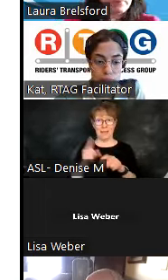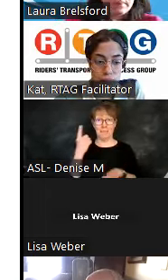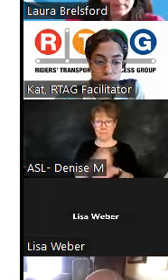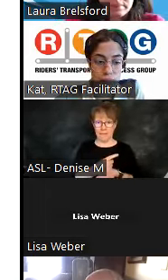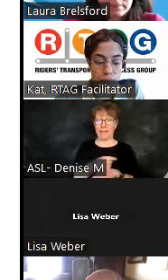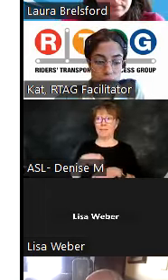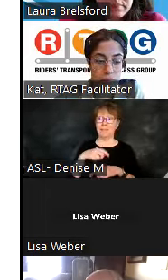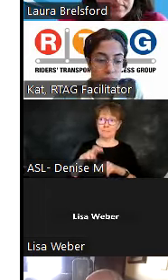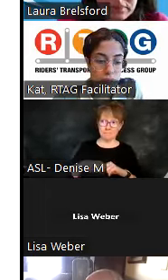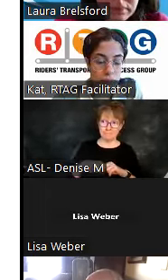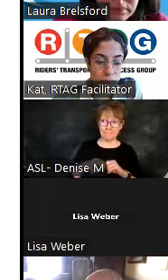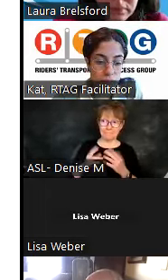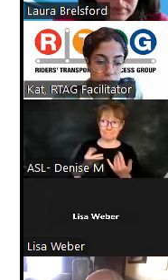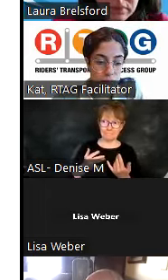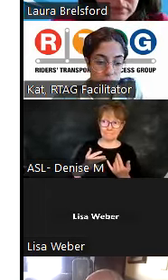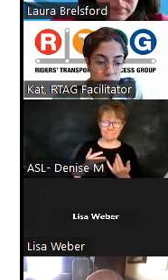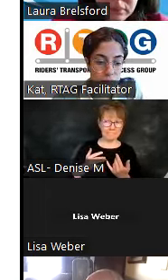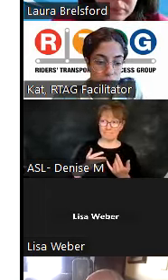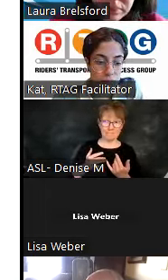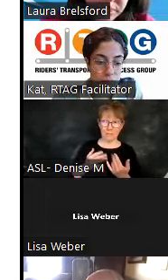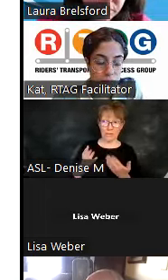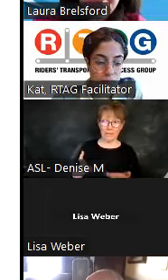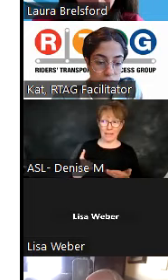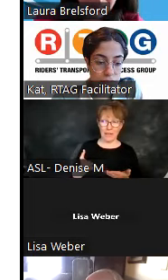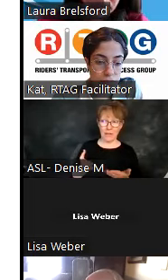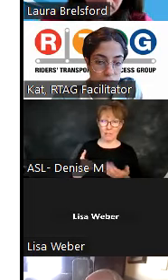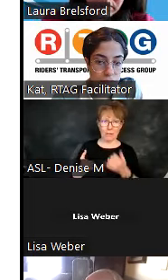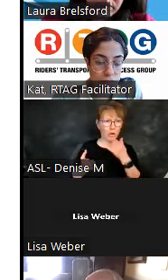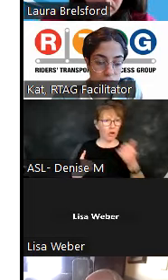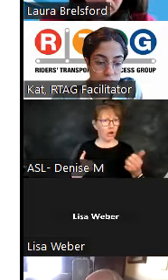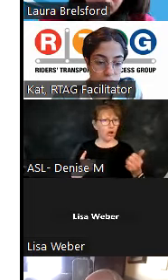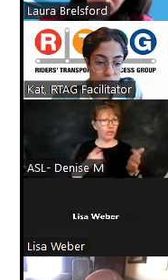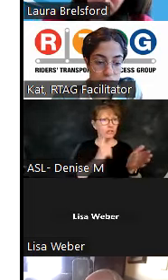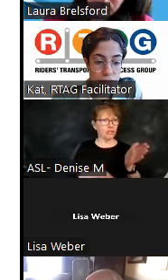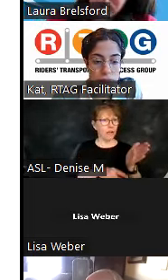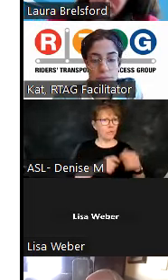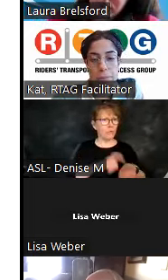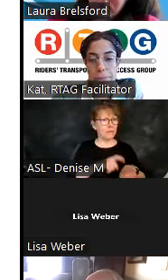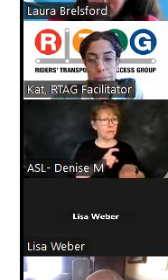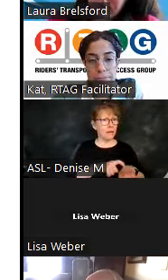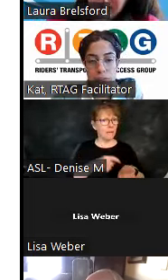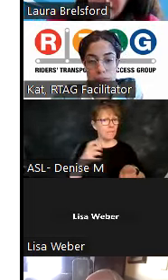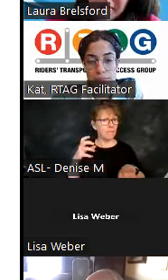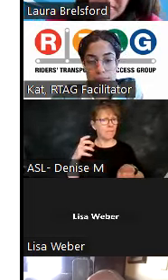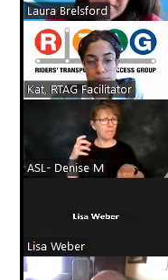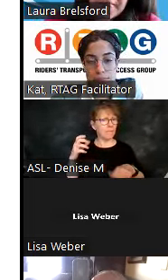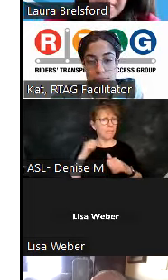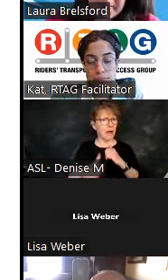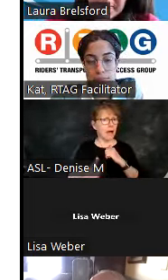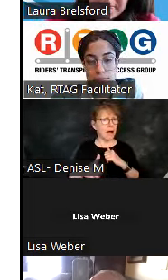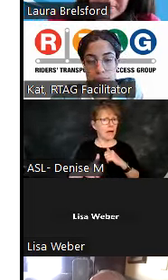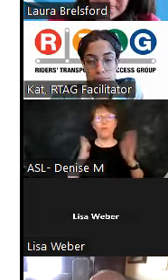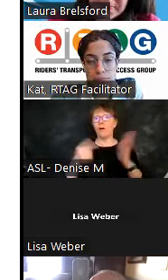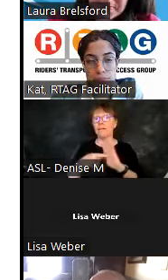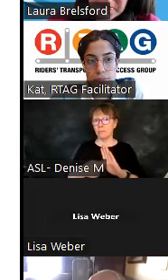isn't there. And when I call in, they say, oh no, your time is now like today it was supposed to be 2 o'clock. And